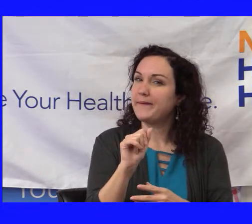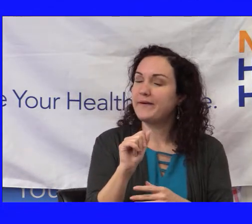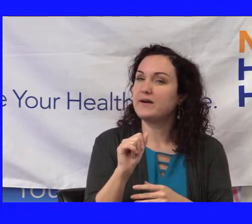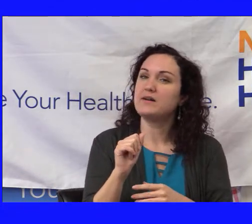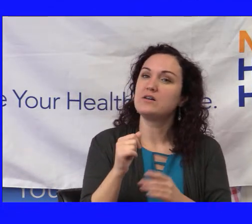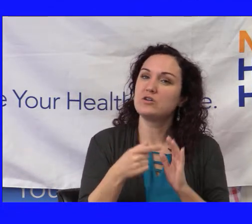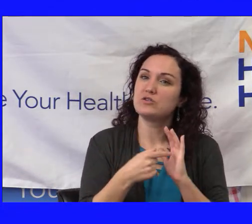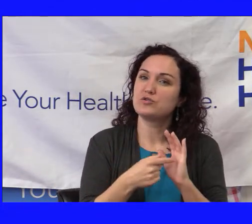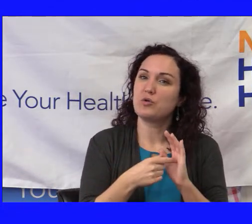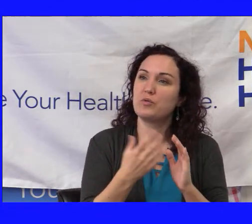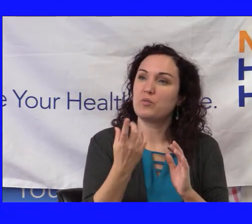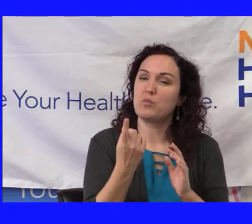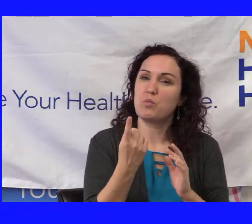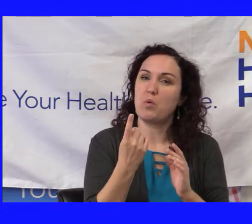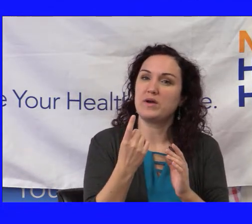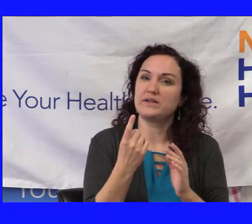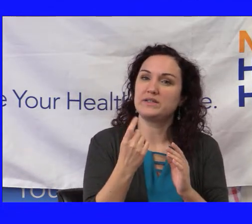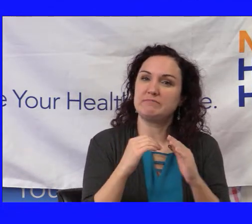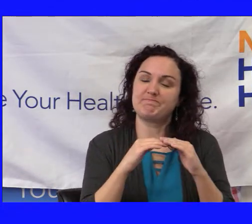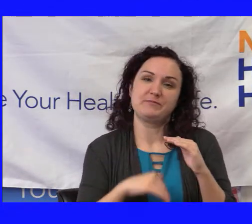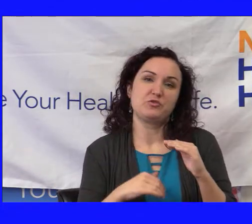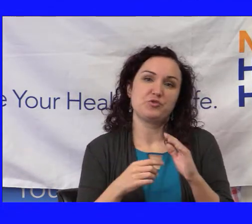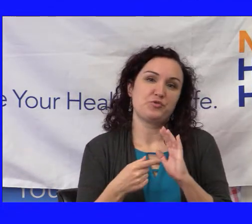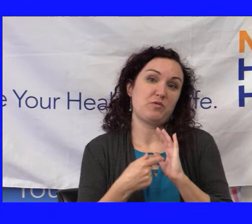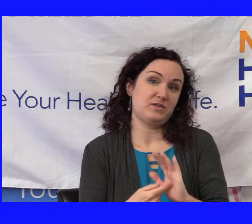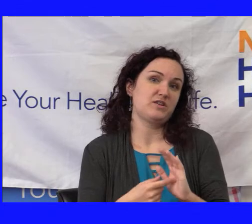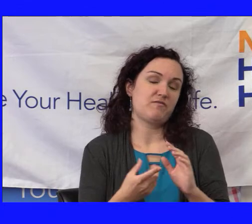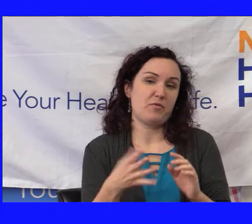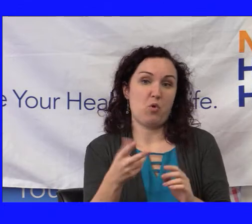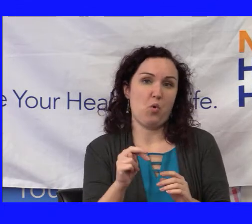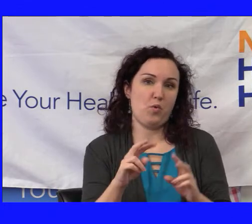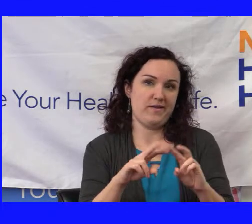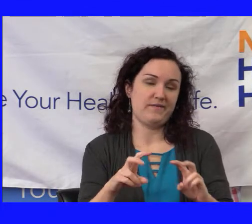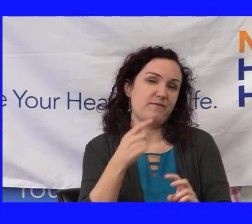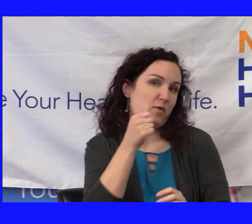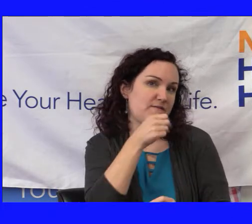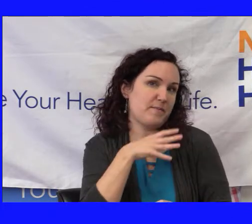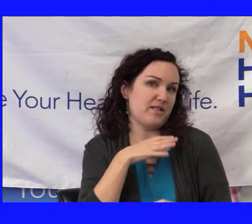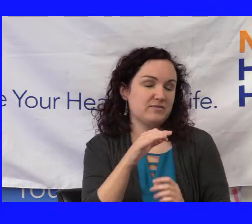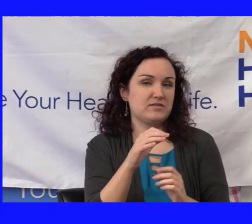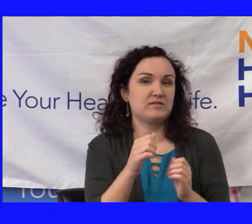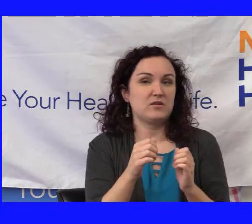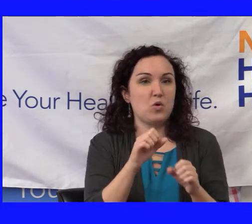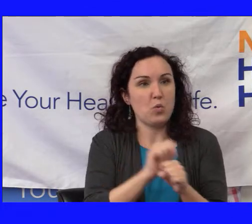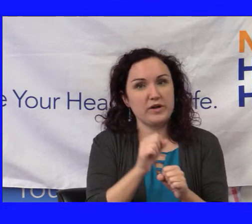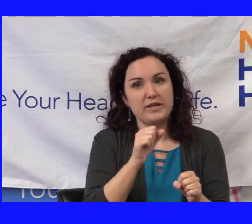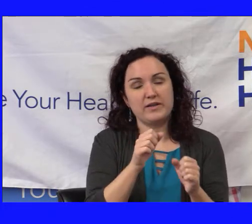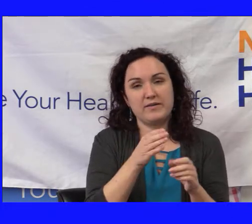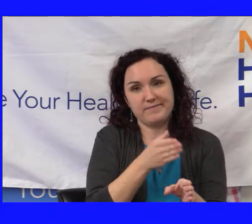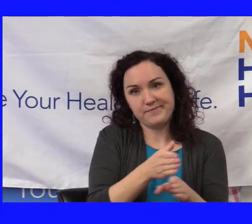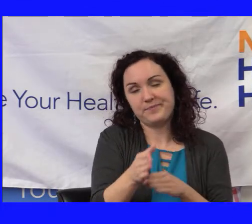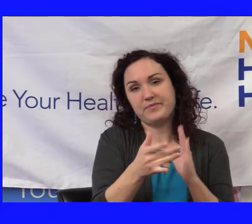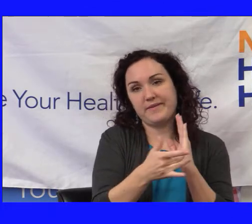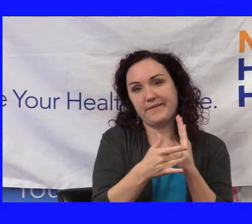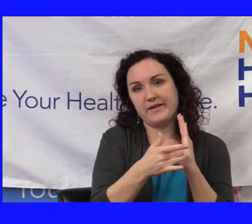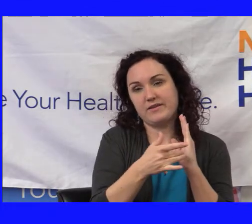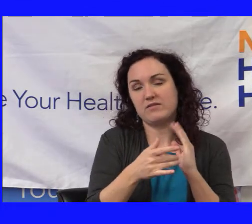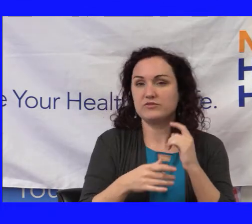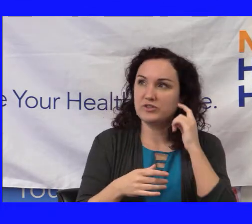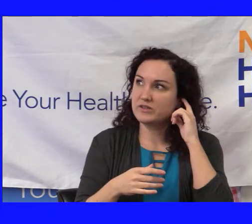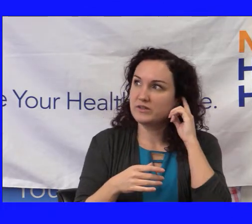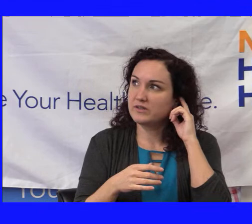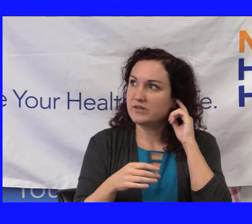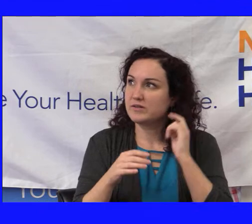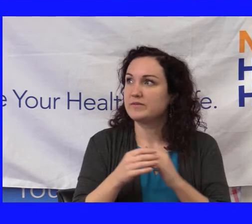one underrepresentation from their own analysis, again, for females in IT. And that's 443 workers in